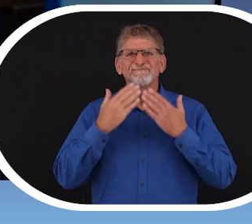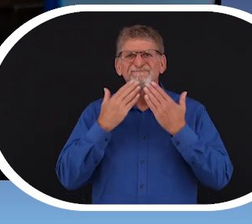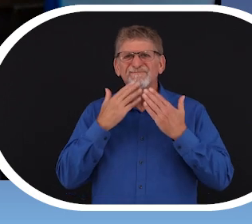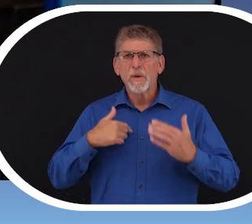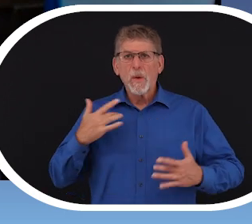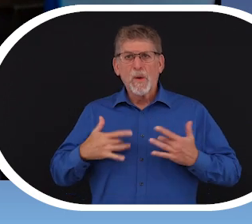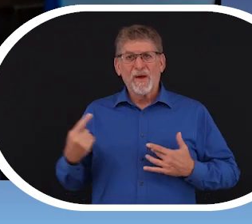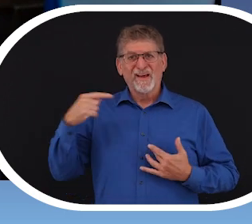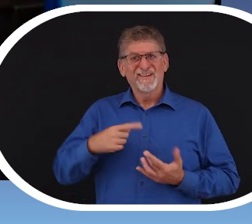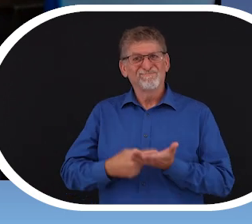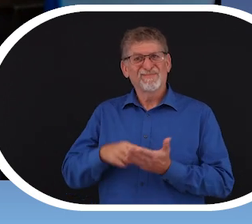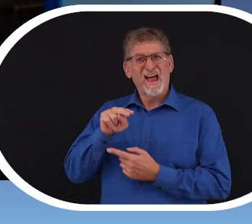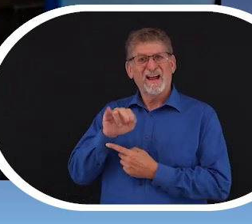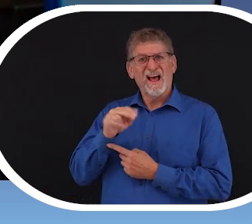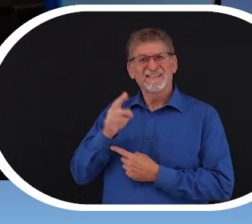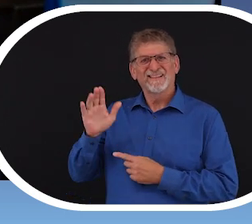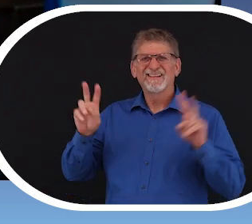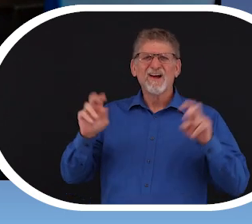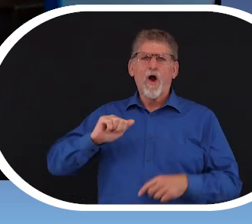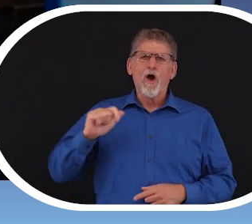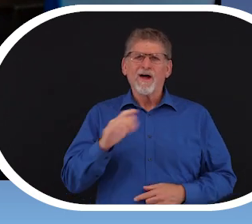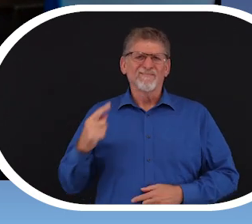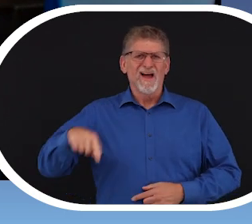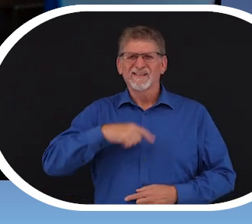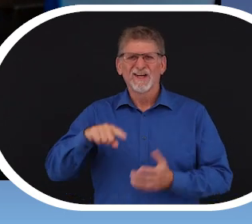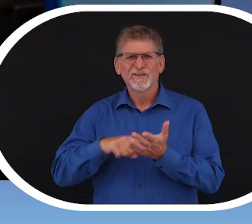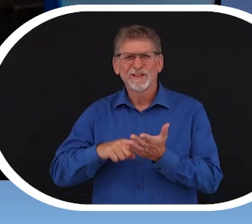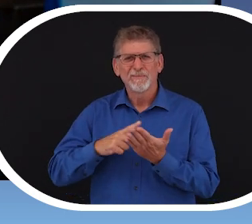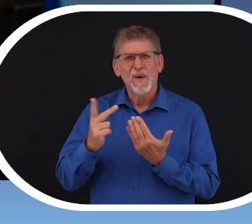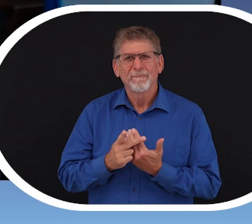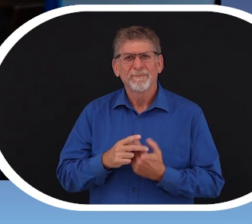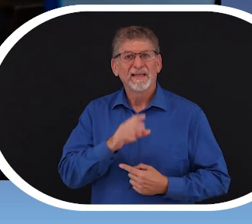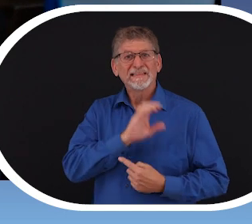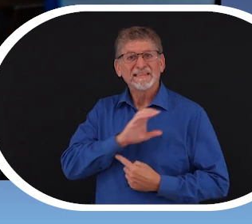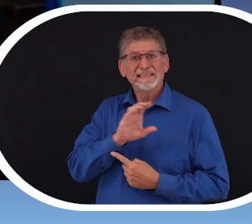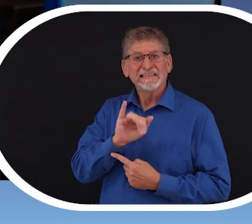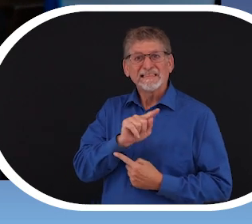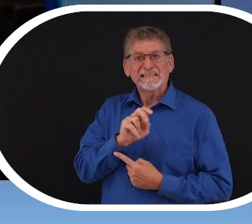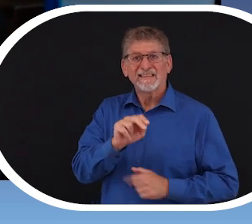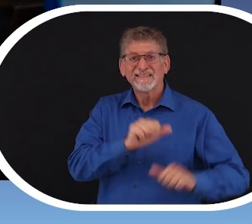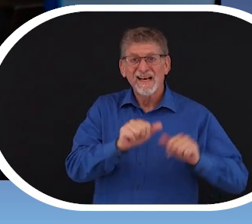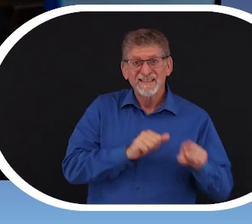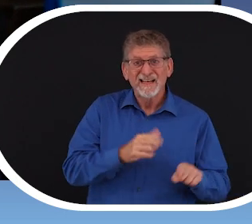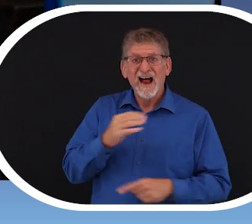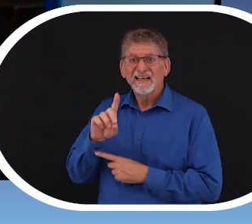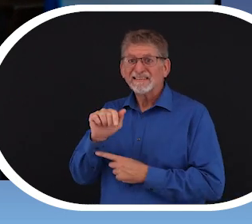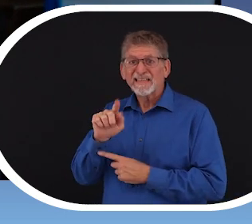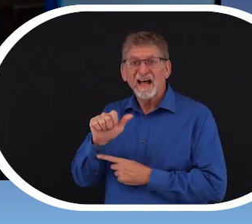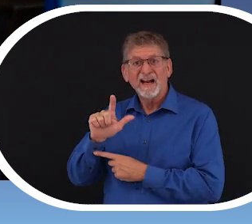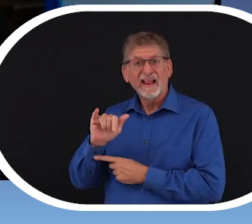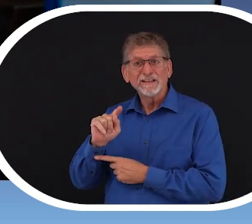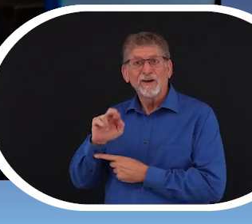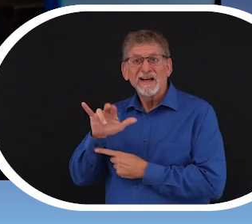Thank you. I'm excited to be here today to talk about the NIH All of Us Research Program, Citizen Scientists, and Data Literacy with All of Us California. My